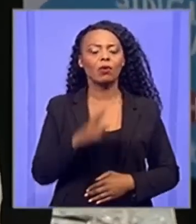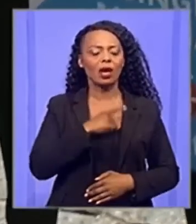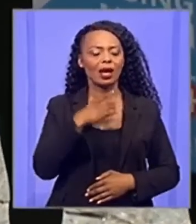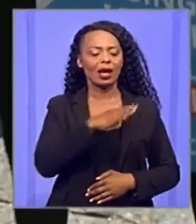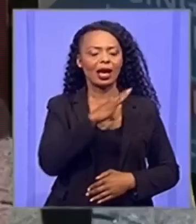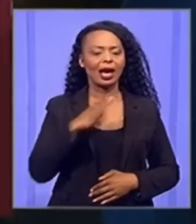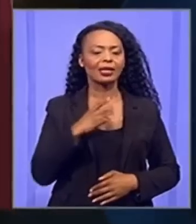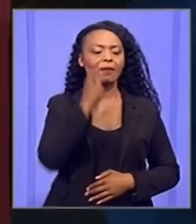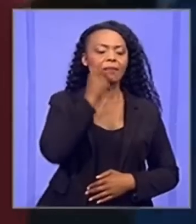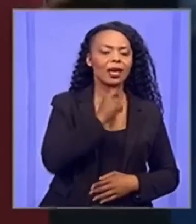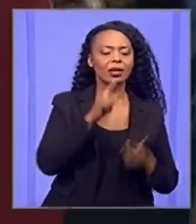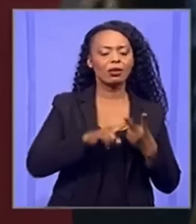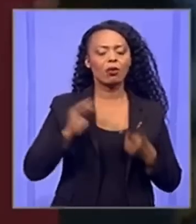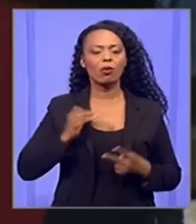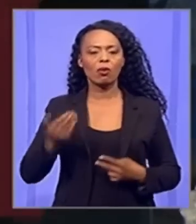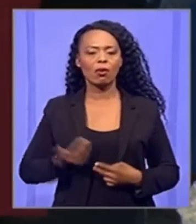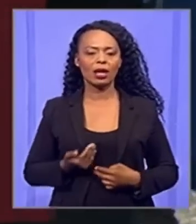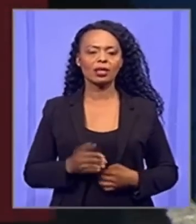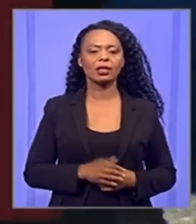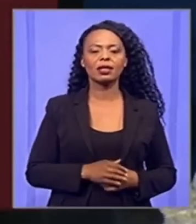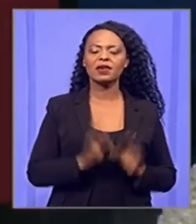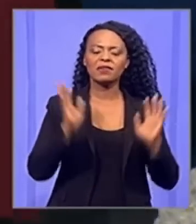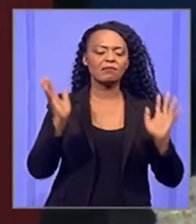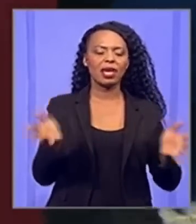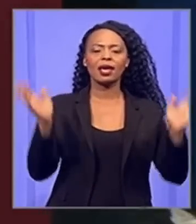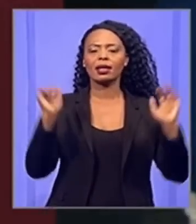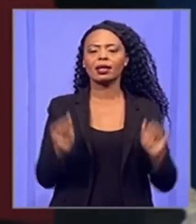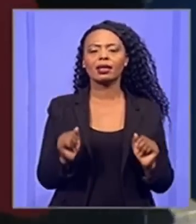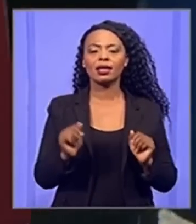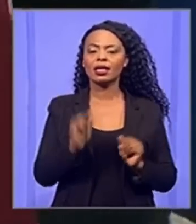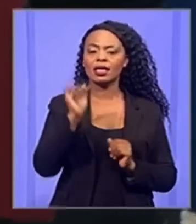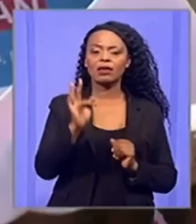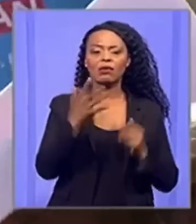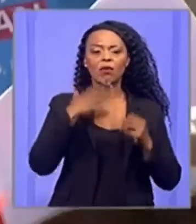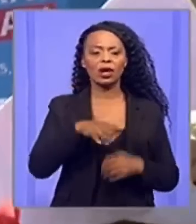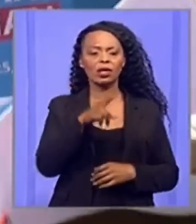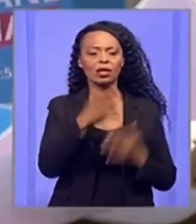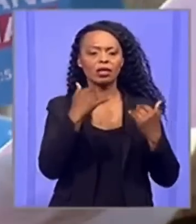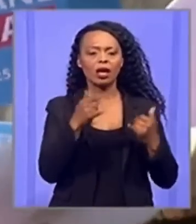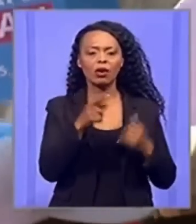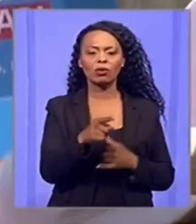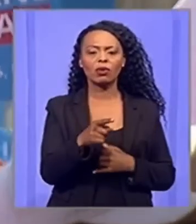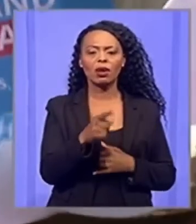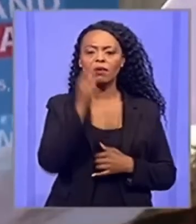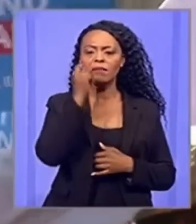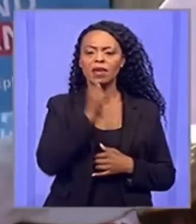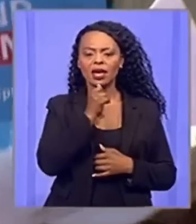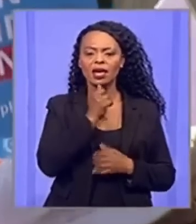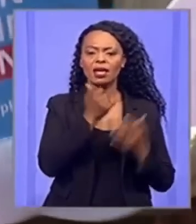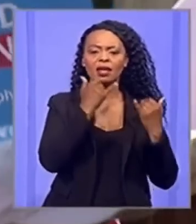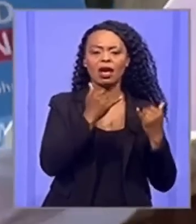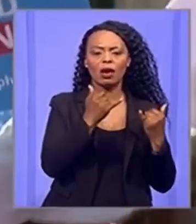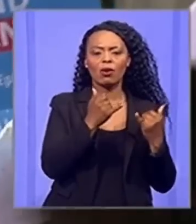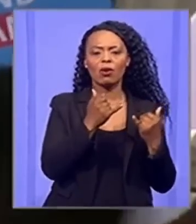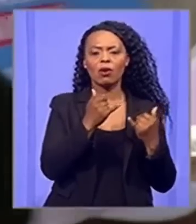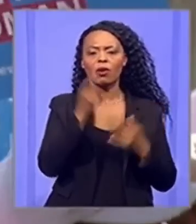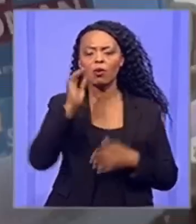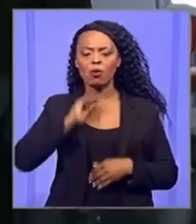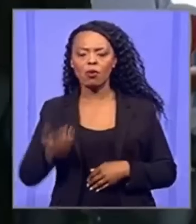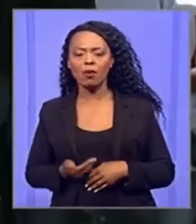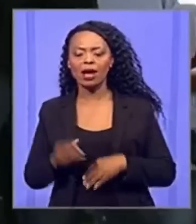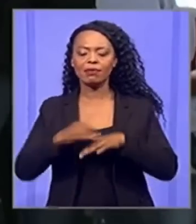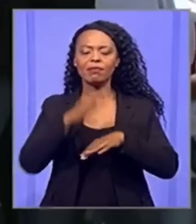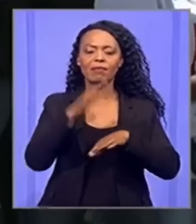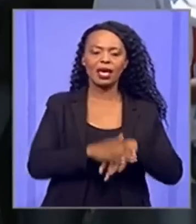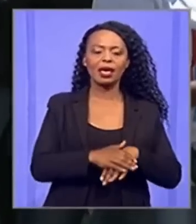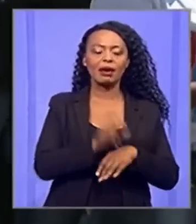and a woman. That one and what they want to do is anti-Christ. This one says marriage is between a man and a woman.